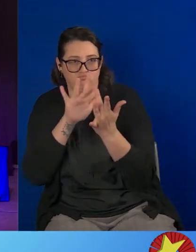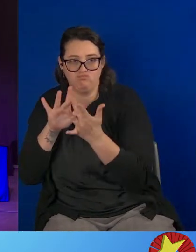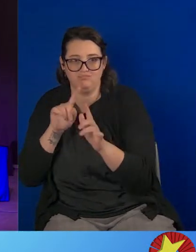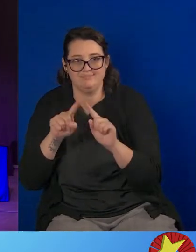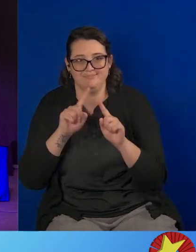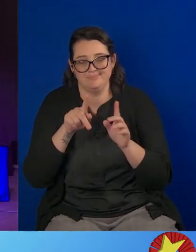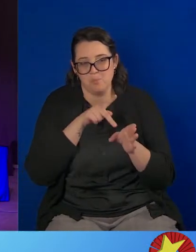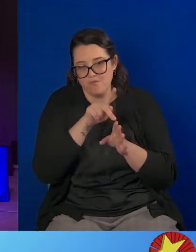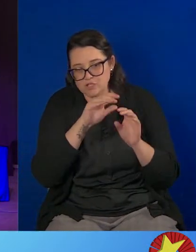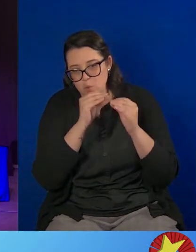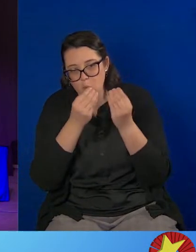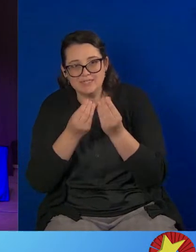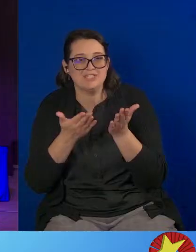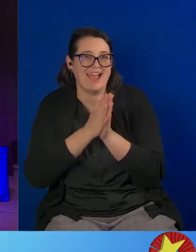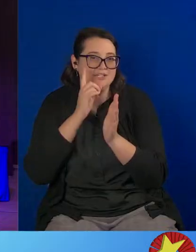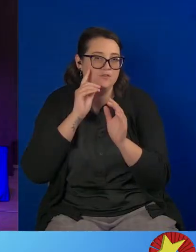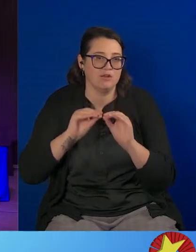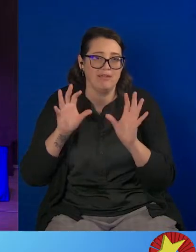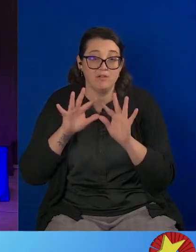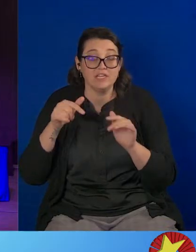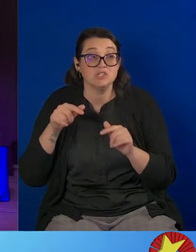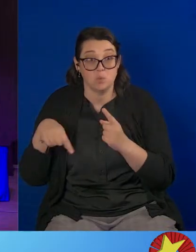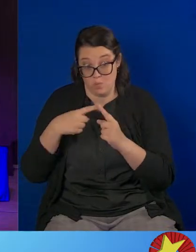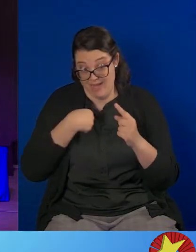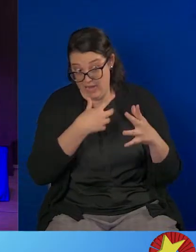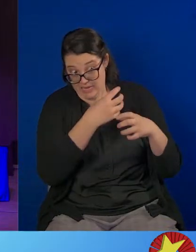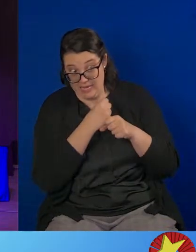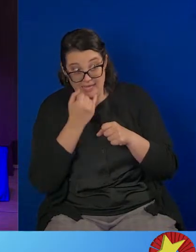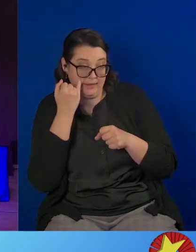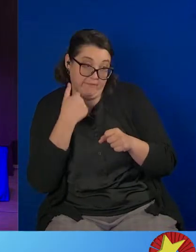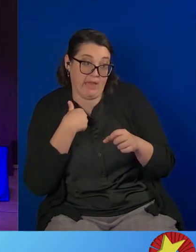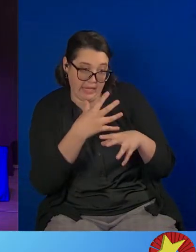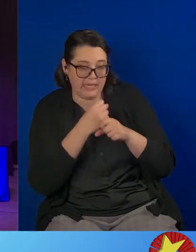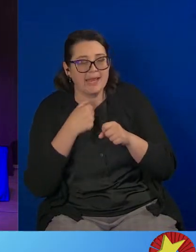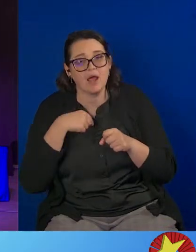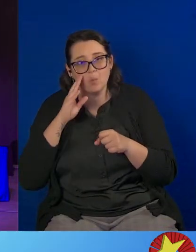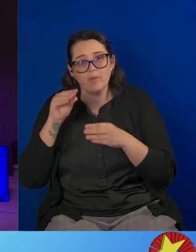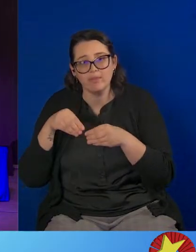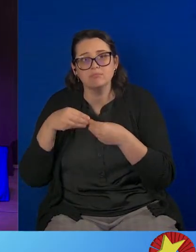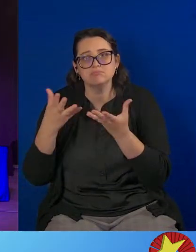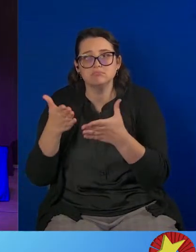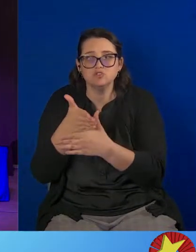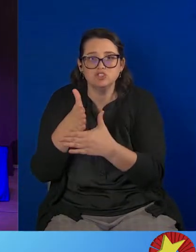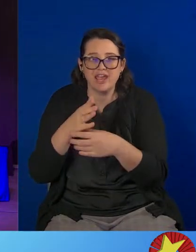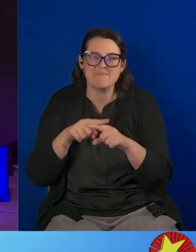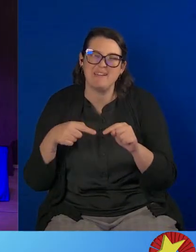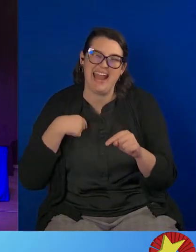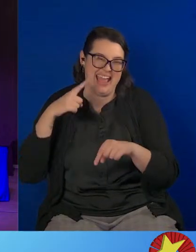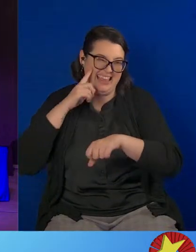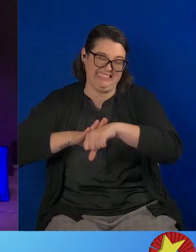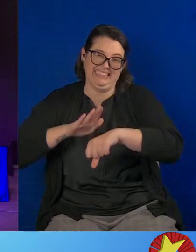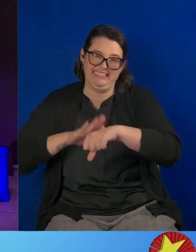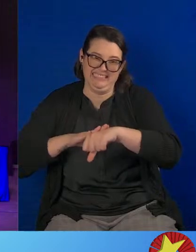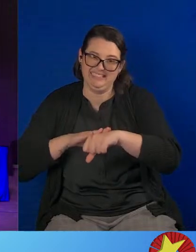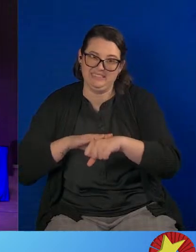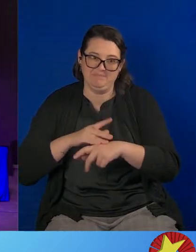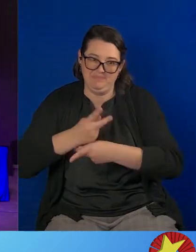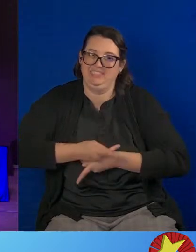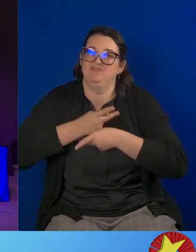for clarification, and I'm certainly happy to provide that if I get some. But I think it's a caution for us to make sure what